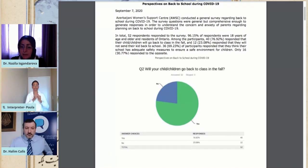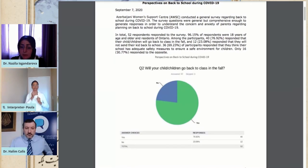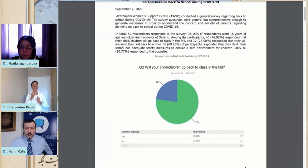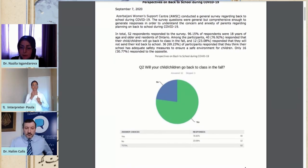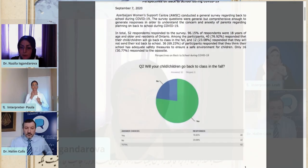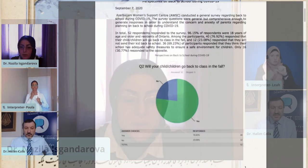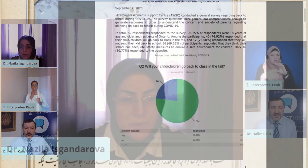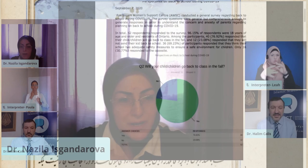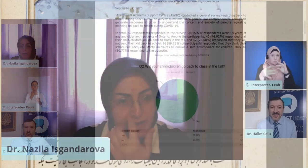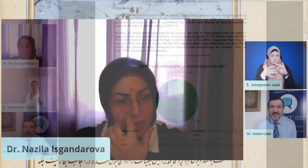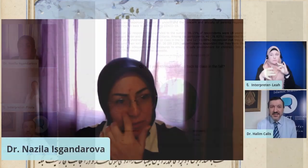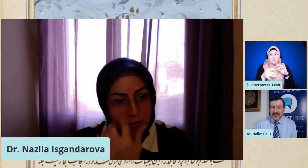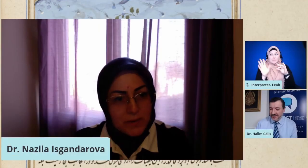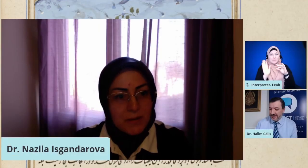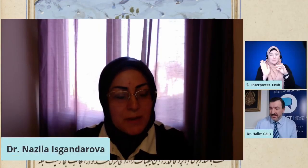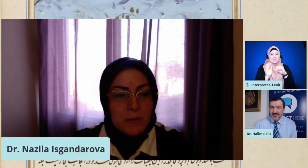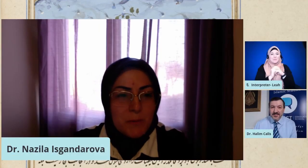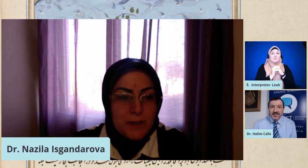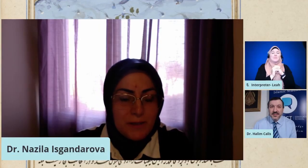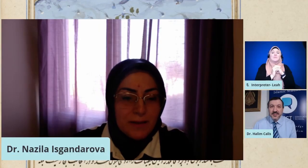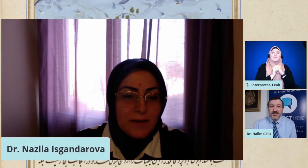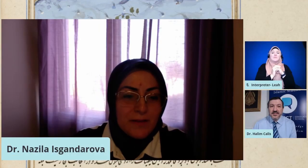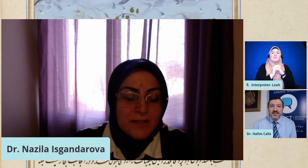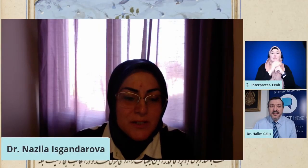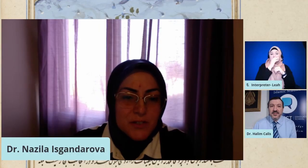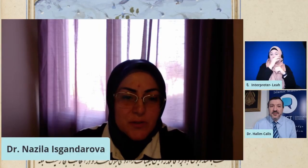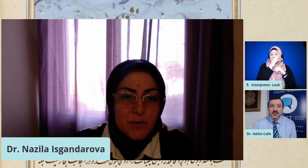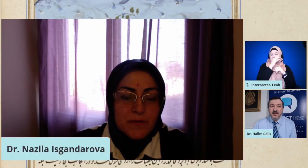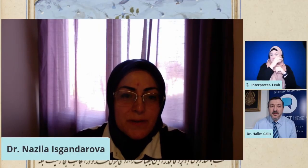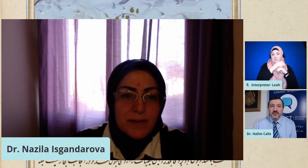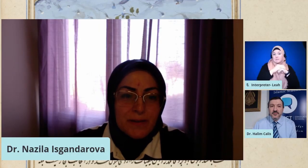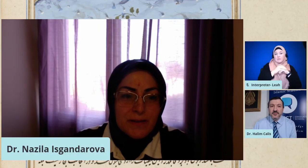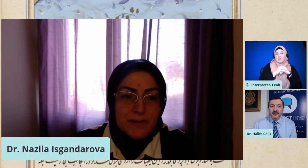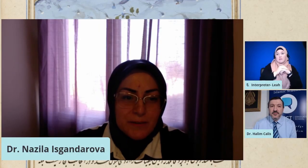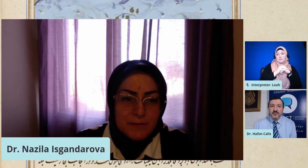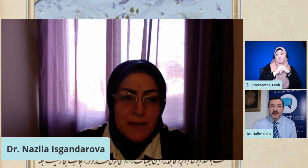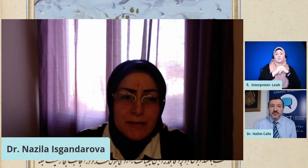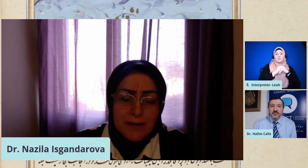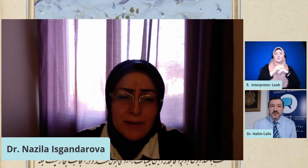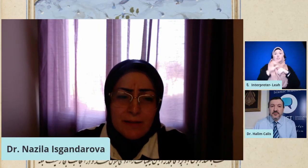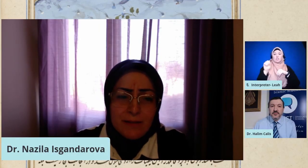that they will do. So we did this survey